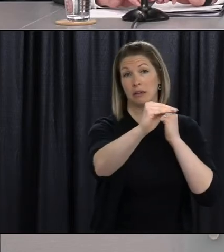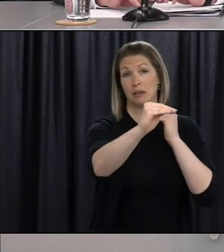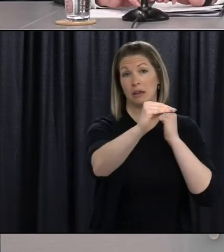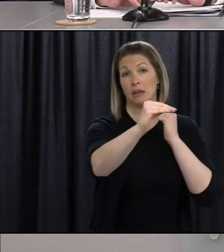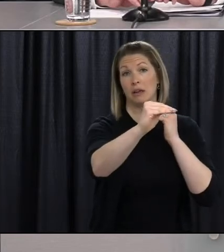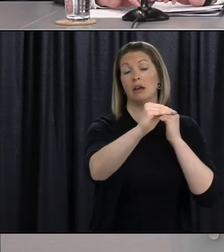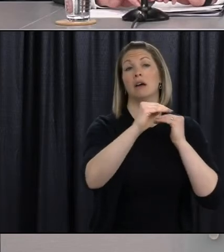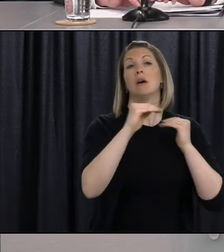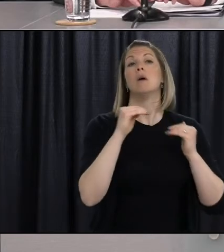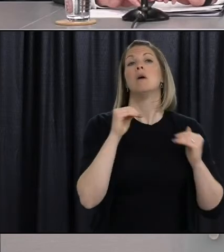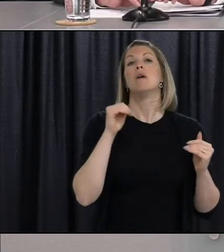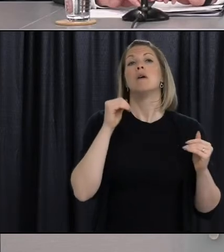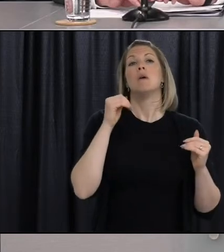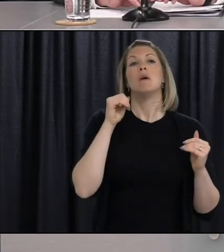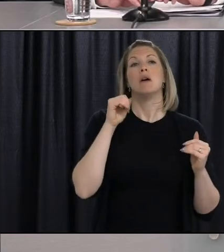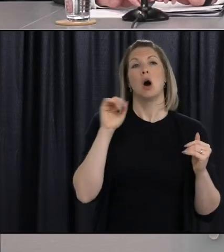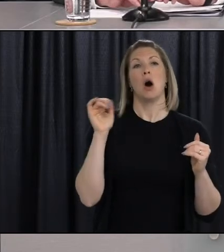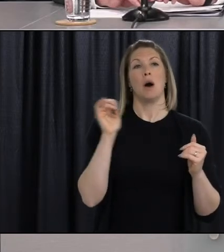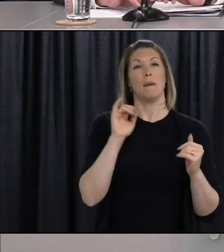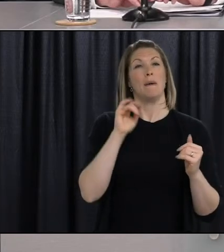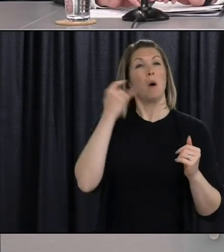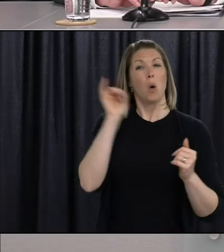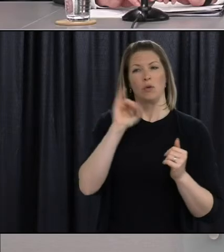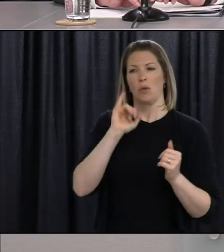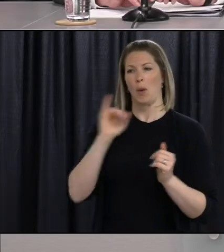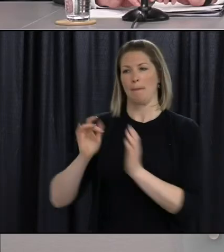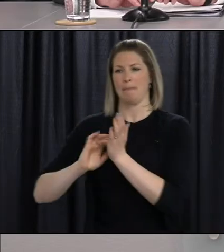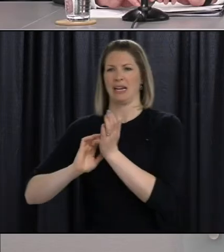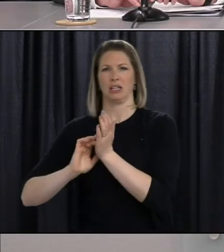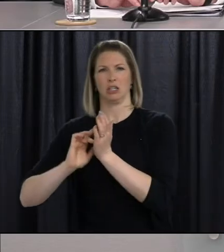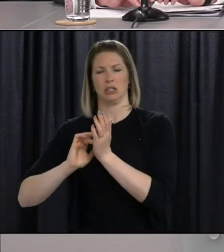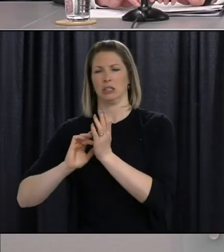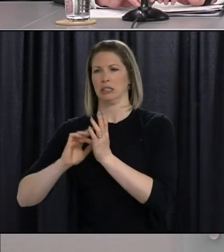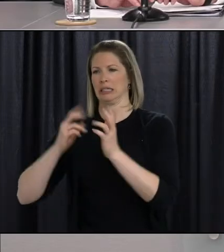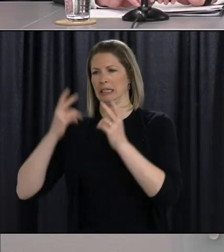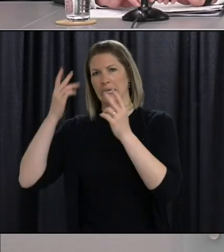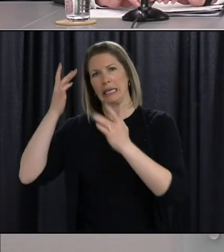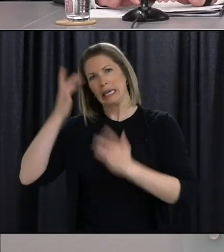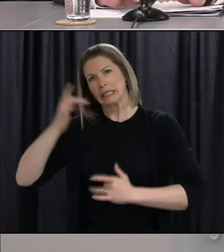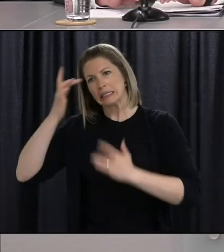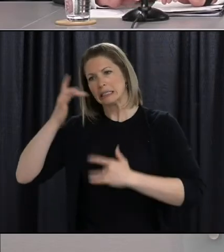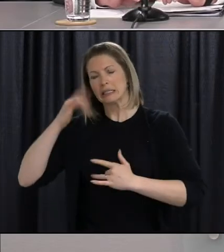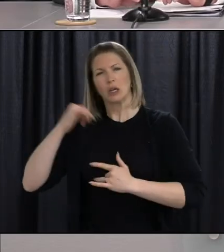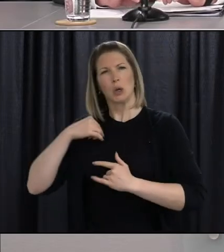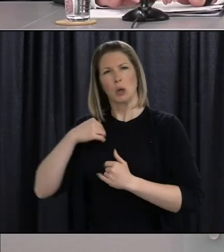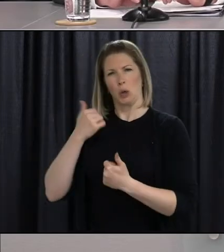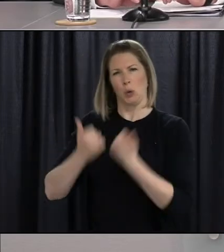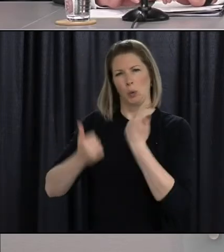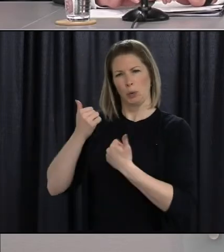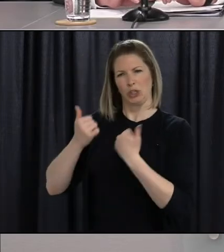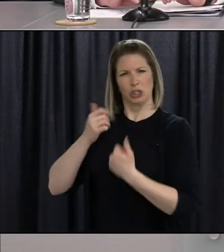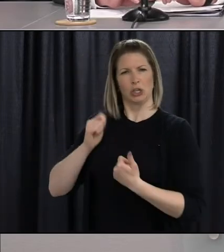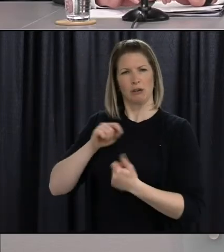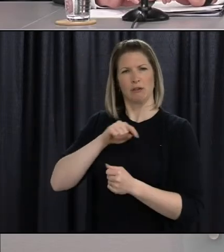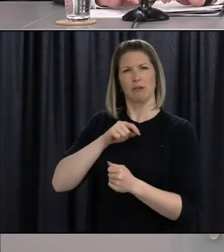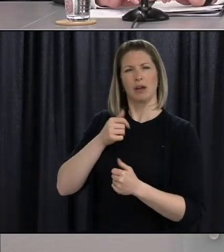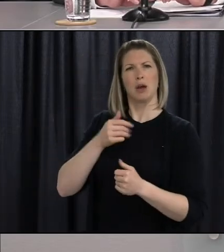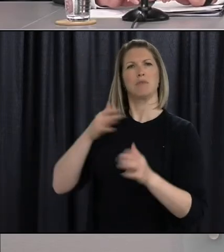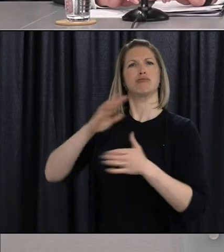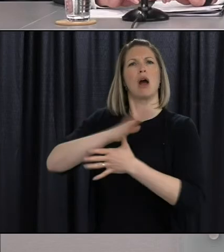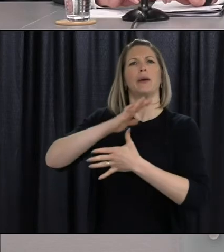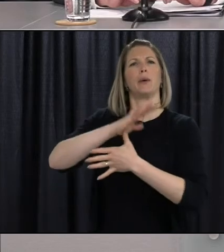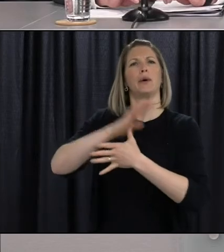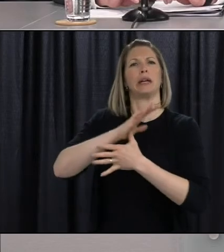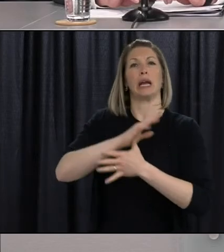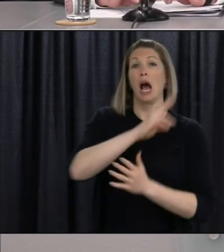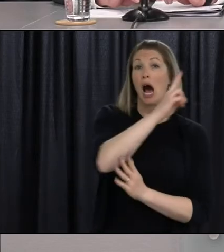COVID patients, while also continuing to treat other medical conditions and learning to live with COVID-19 in a way that does not continue to shatter Newfoundland and